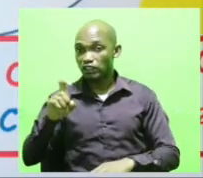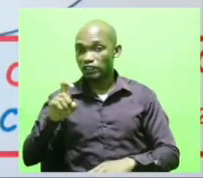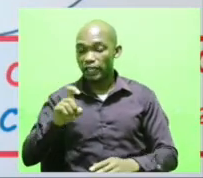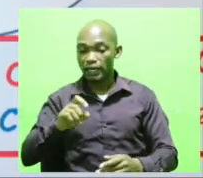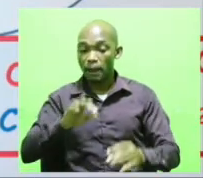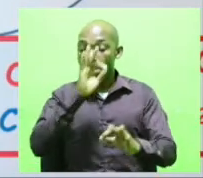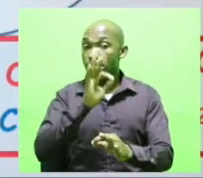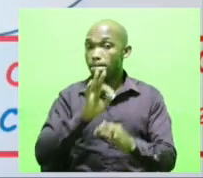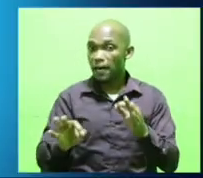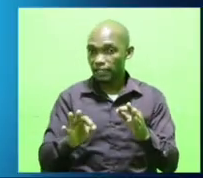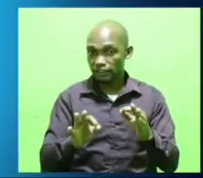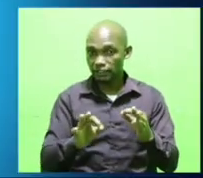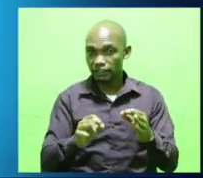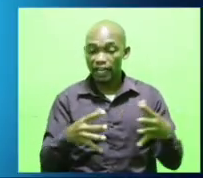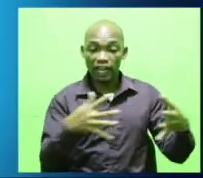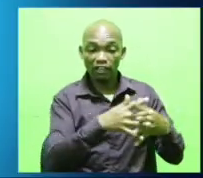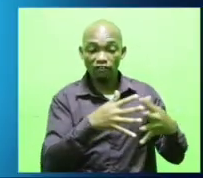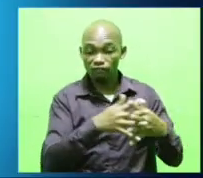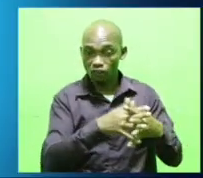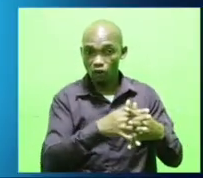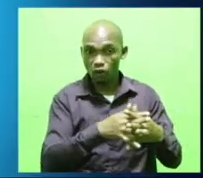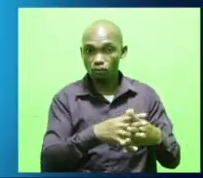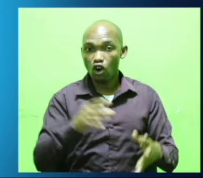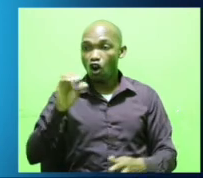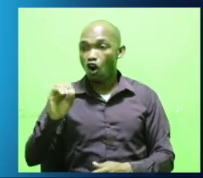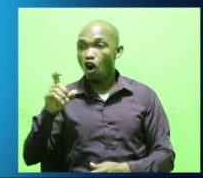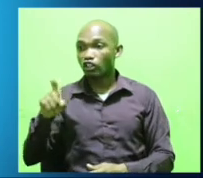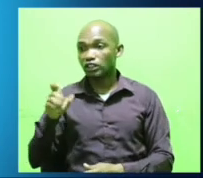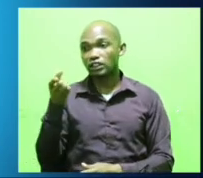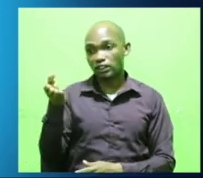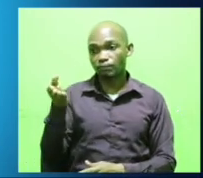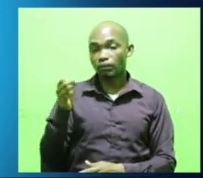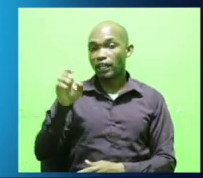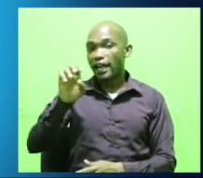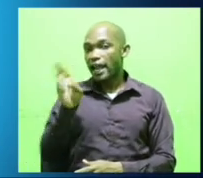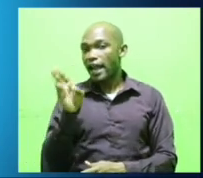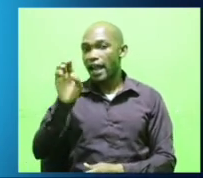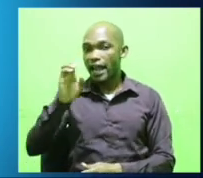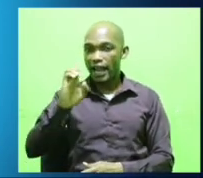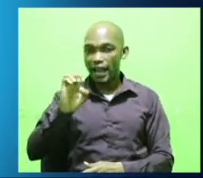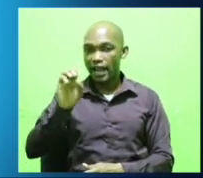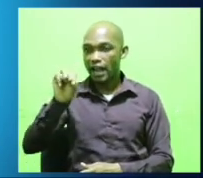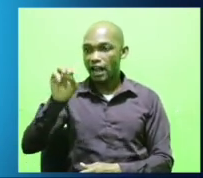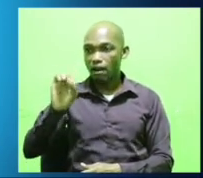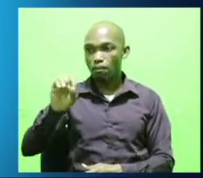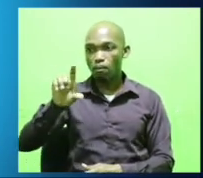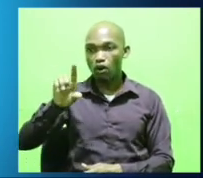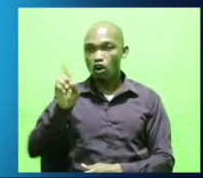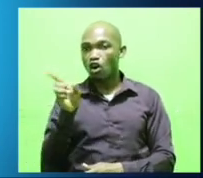of oxygen. In the blood, oxygen binds to the hemoglobin and